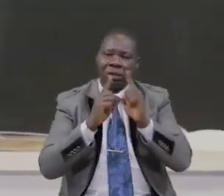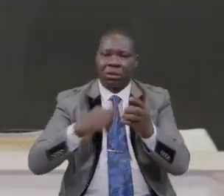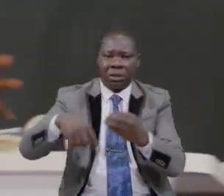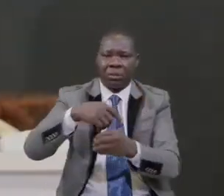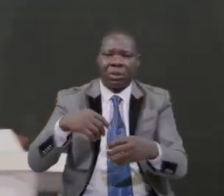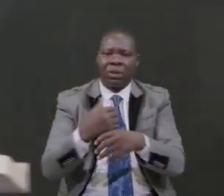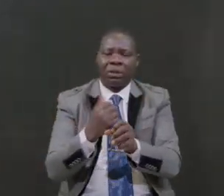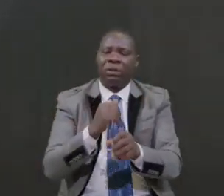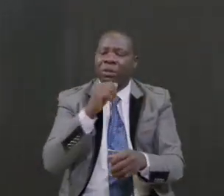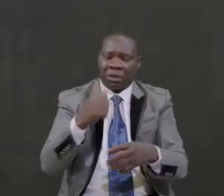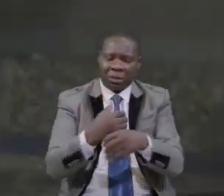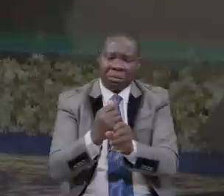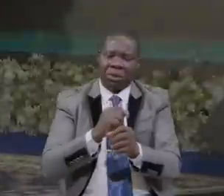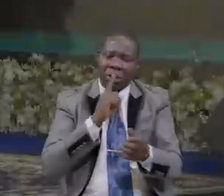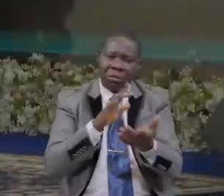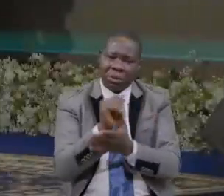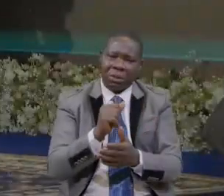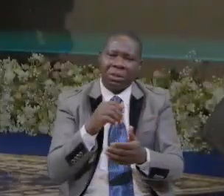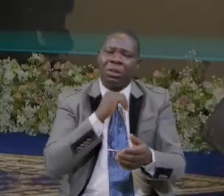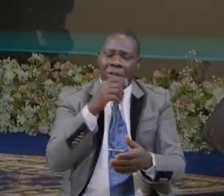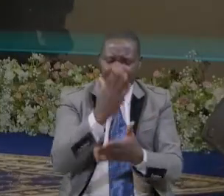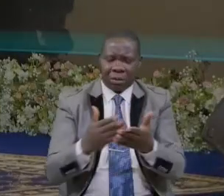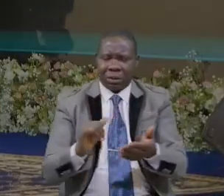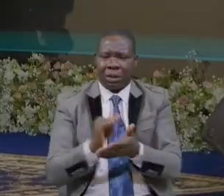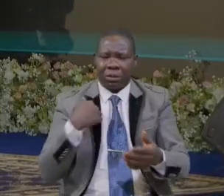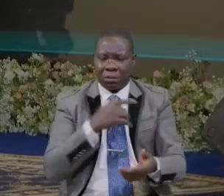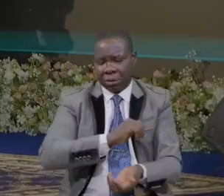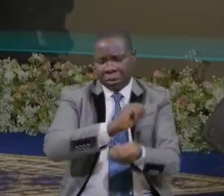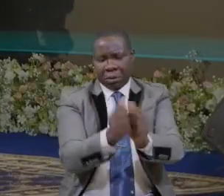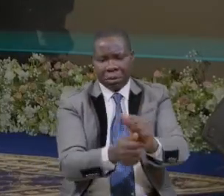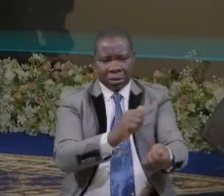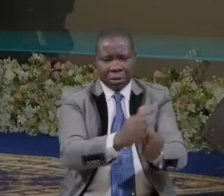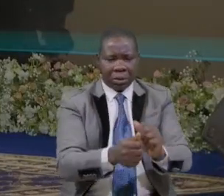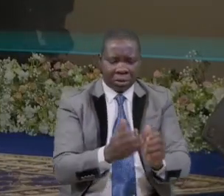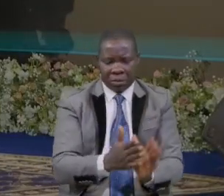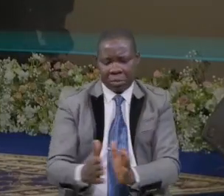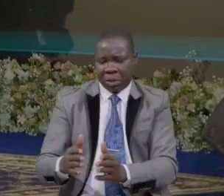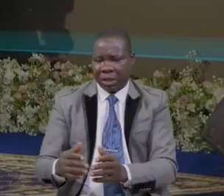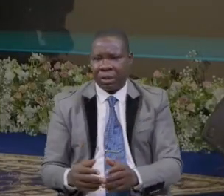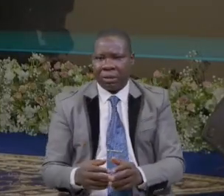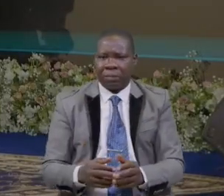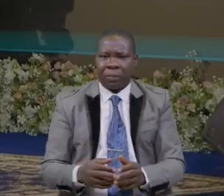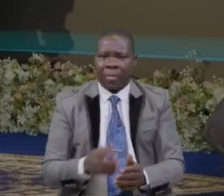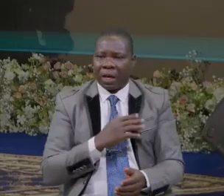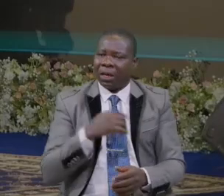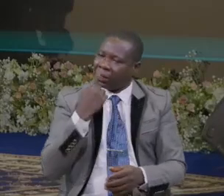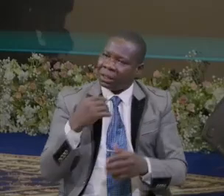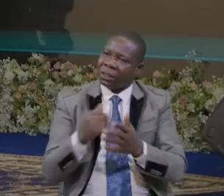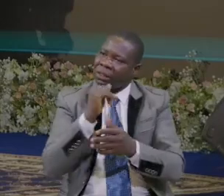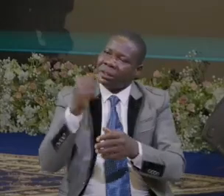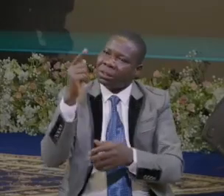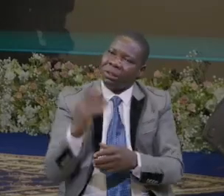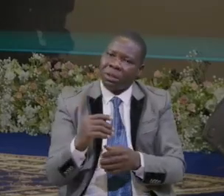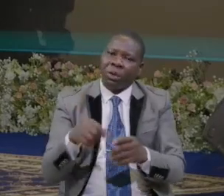that you know, manipulate and all that. That will allow God to be God. And when you allow God to be God, He will